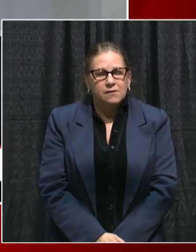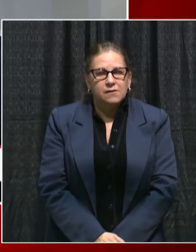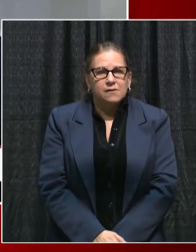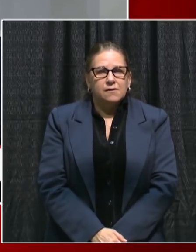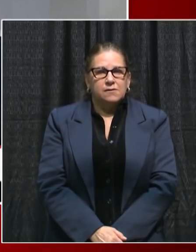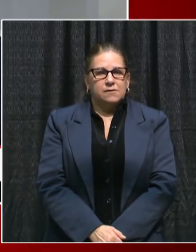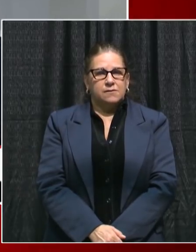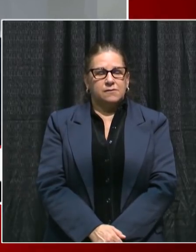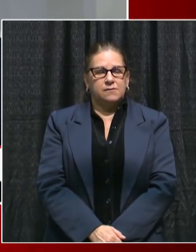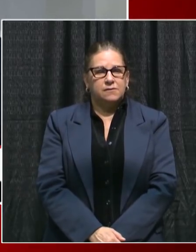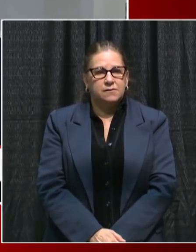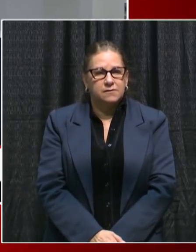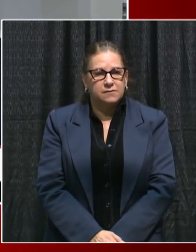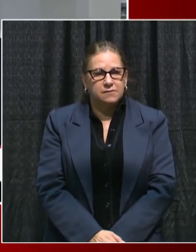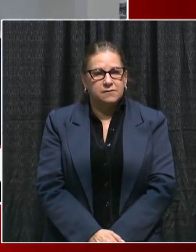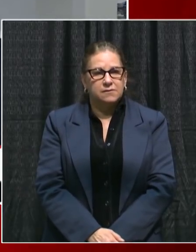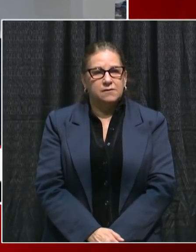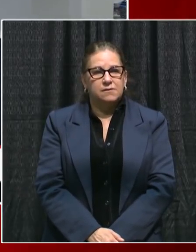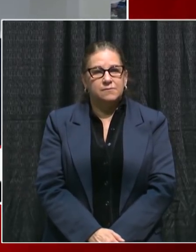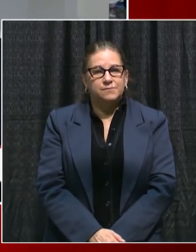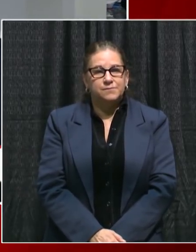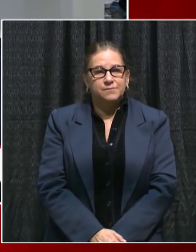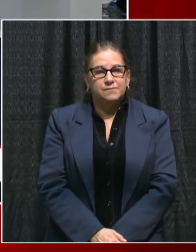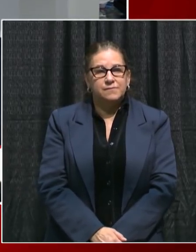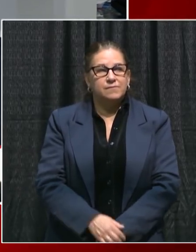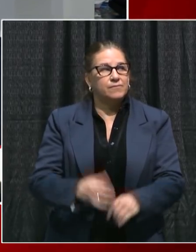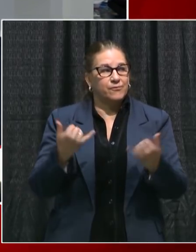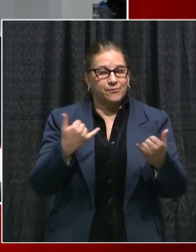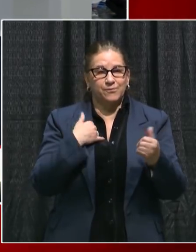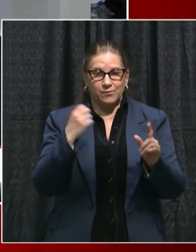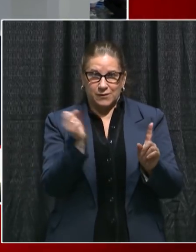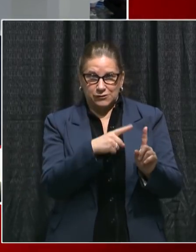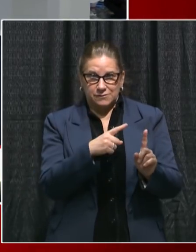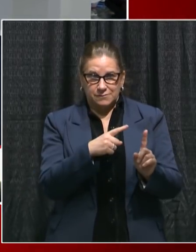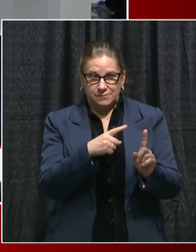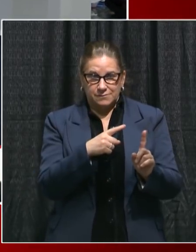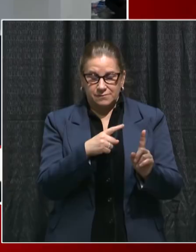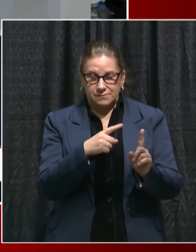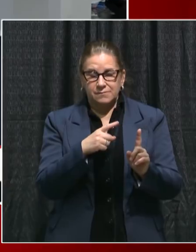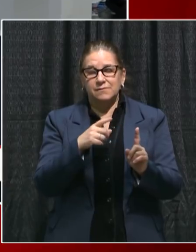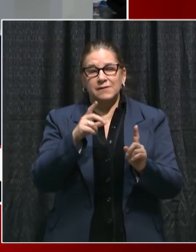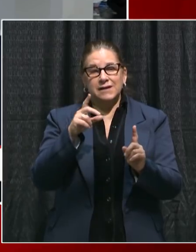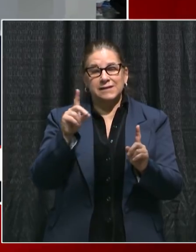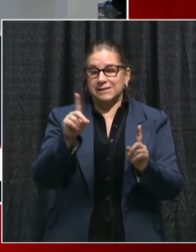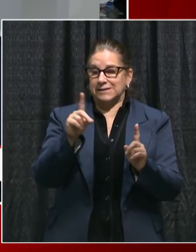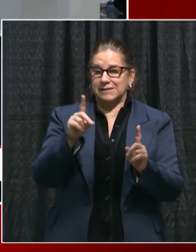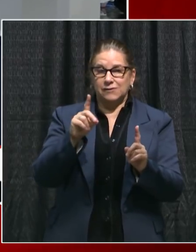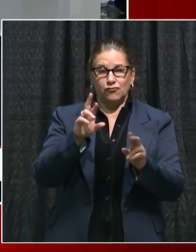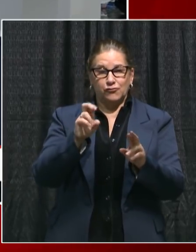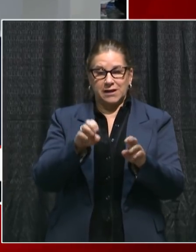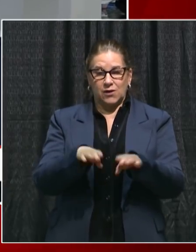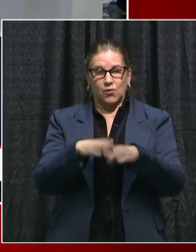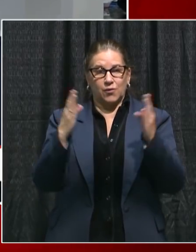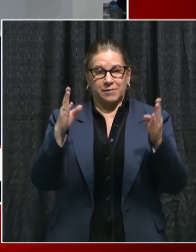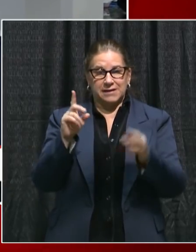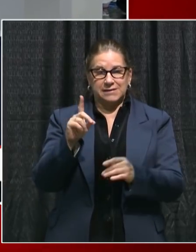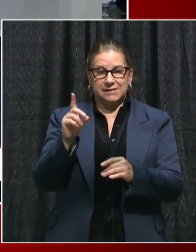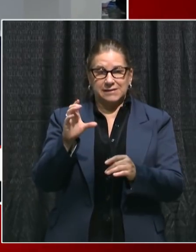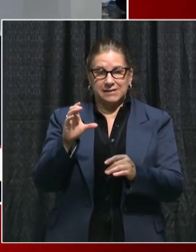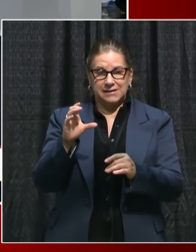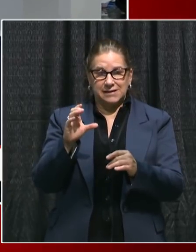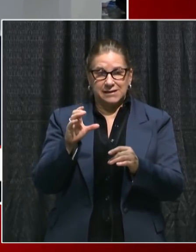that it's reopening. How does that make your job easier or